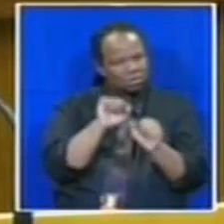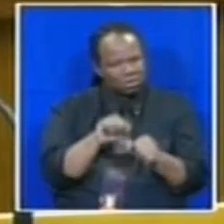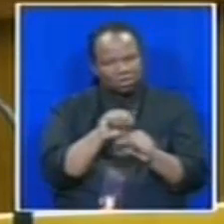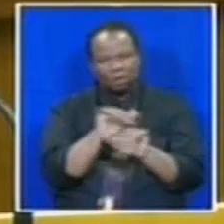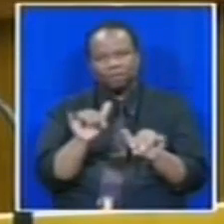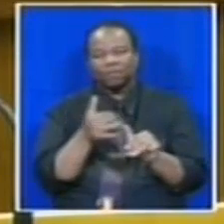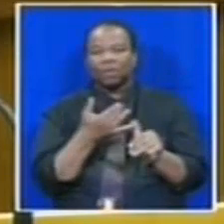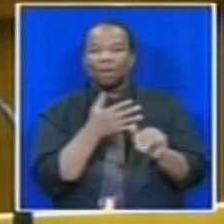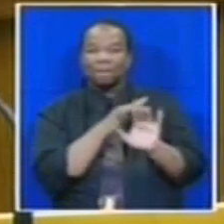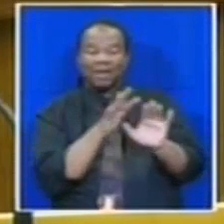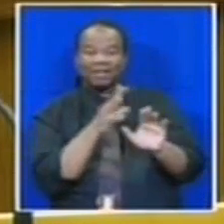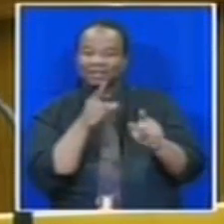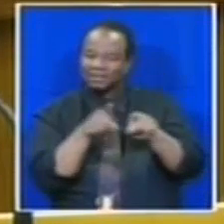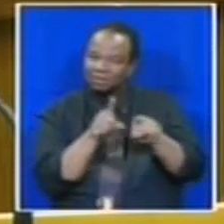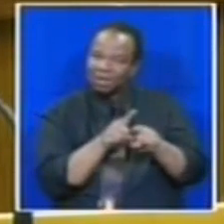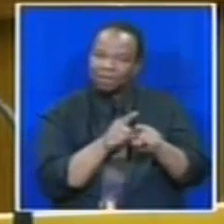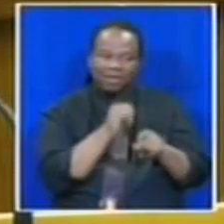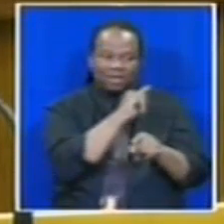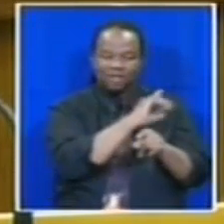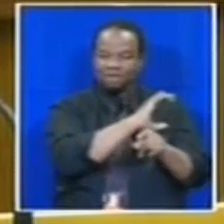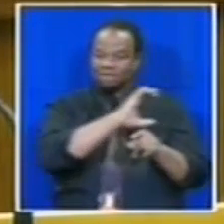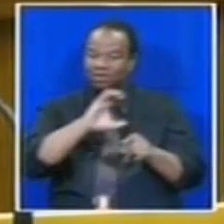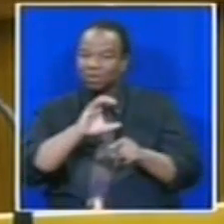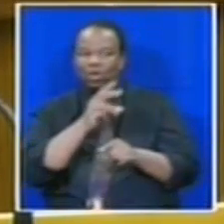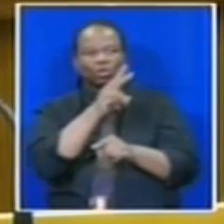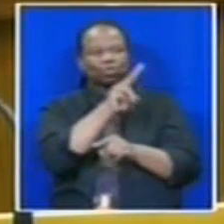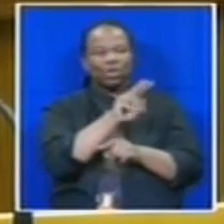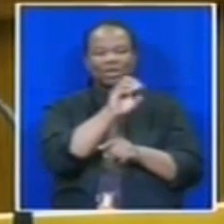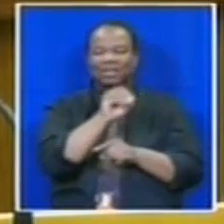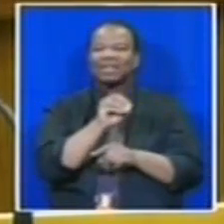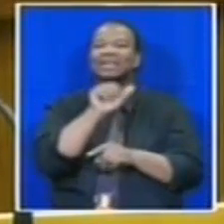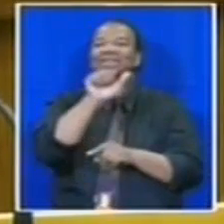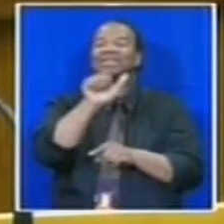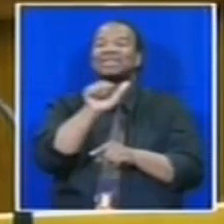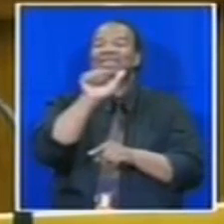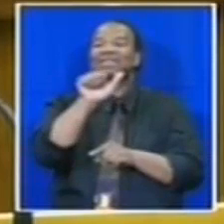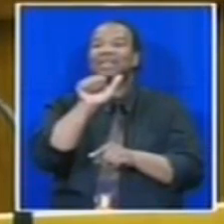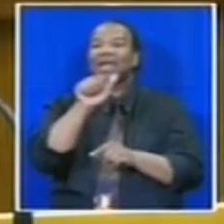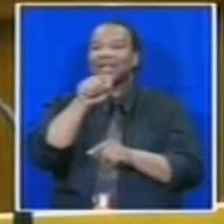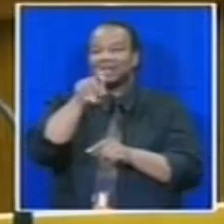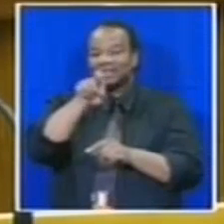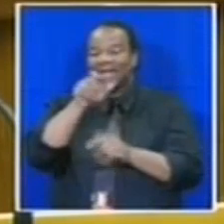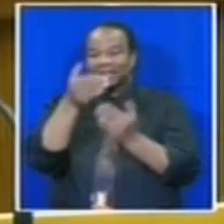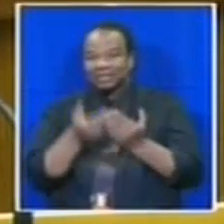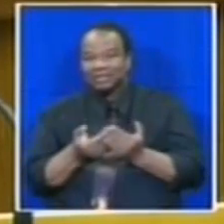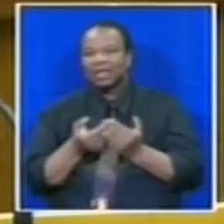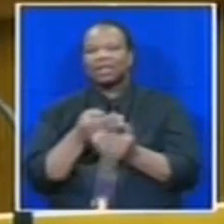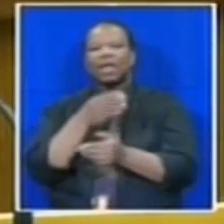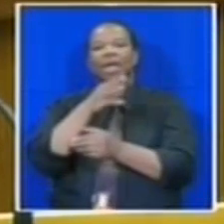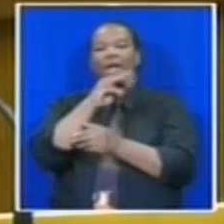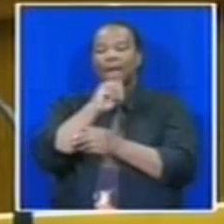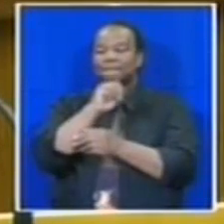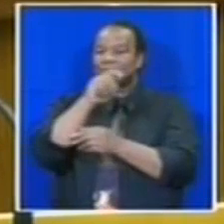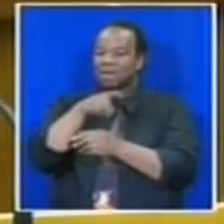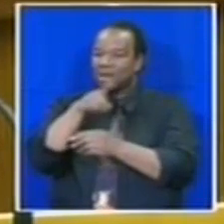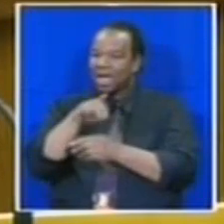inhibit investment. The 2016 tax bills are tabled today, together with the MTBPS. These give effect to